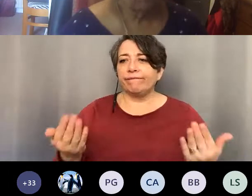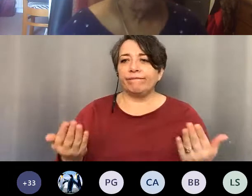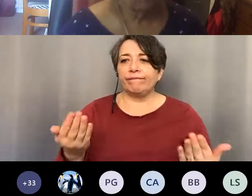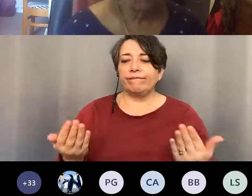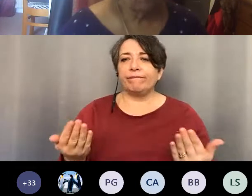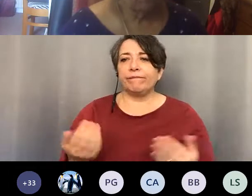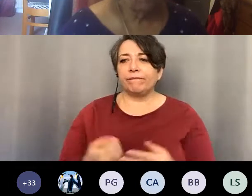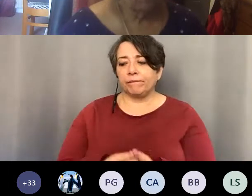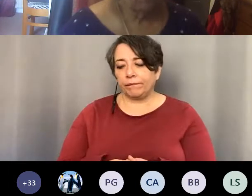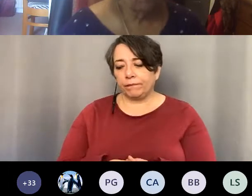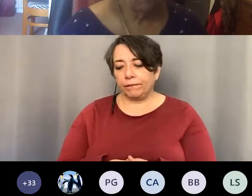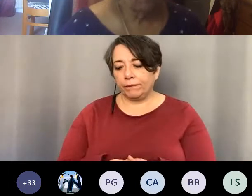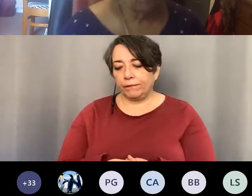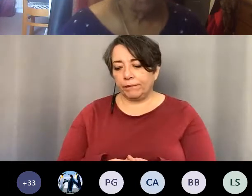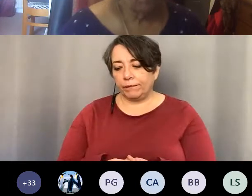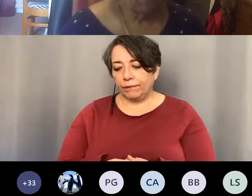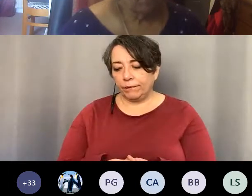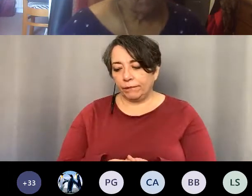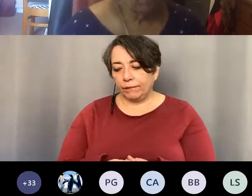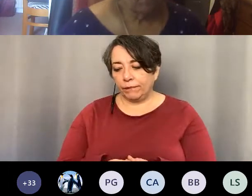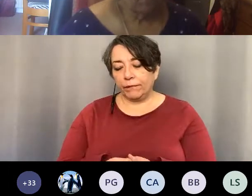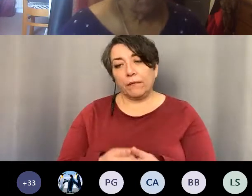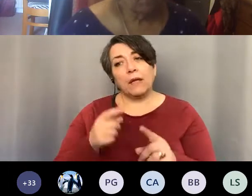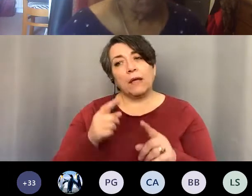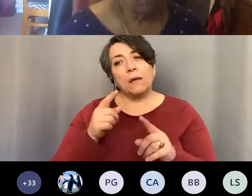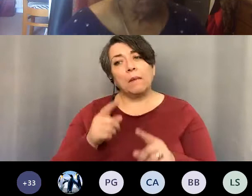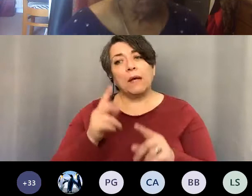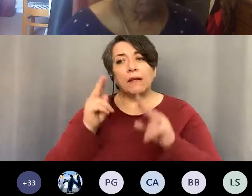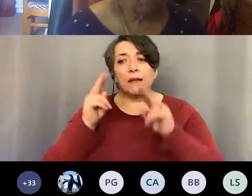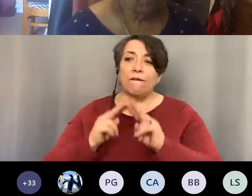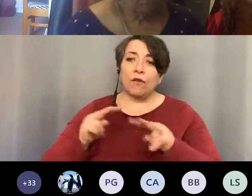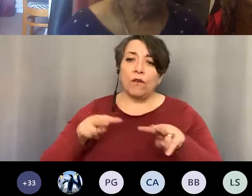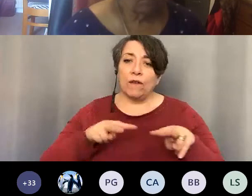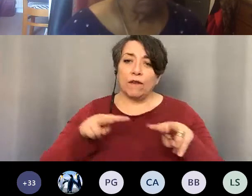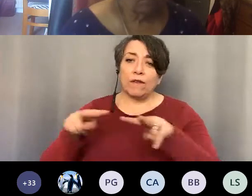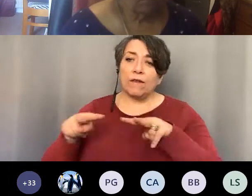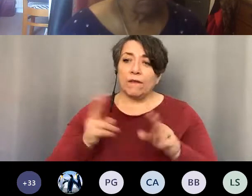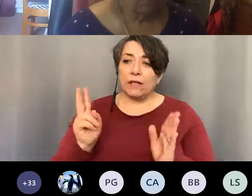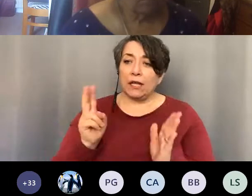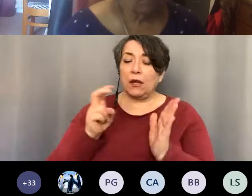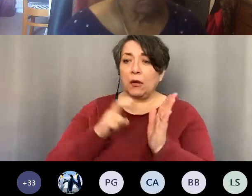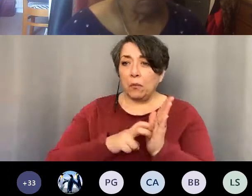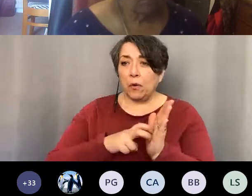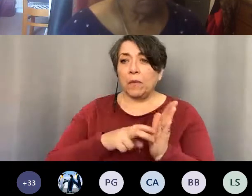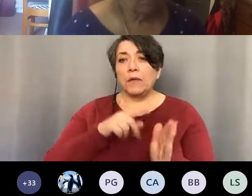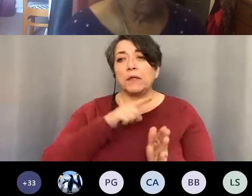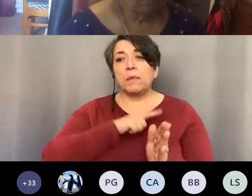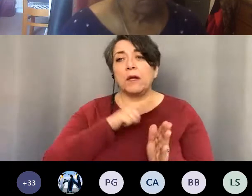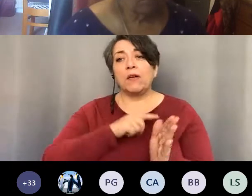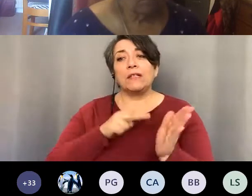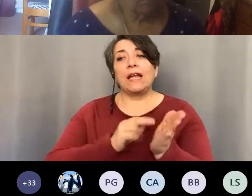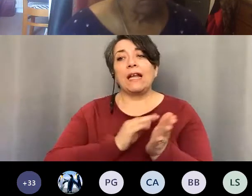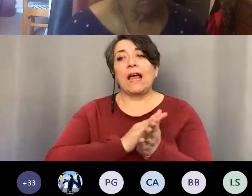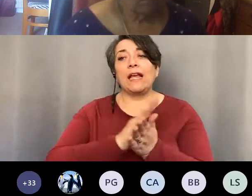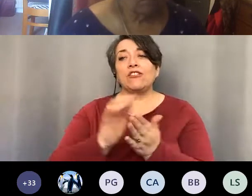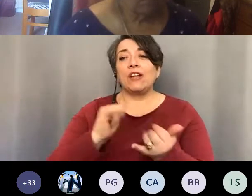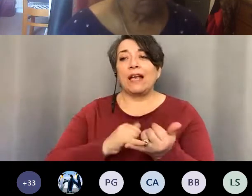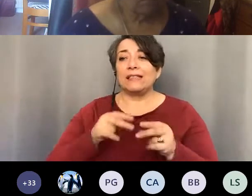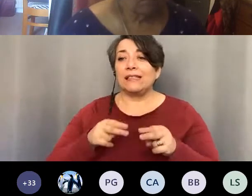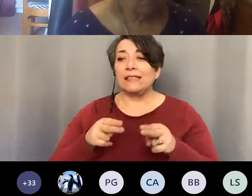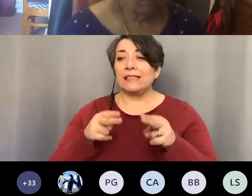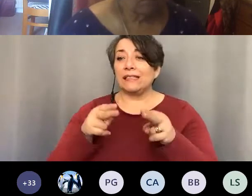into our system for the video appointments, because it was an NHS created system, it was already there ready to start